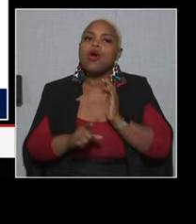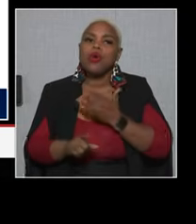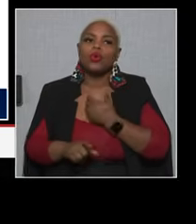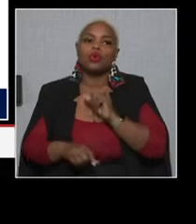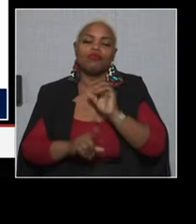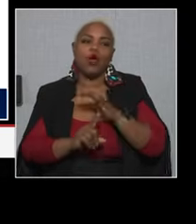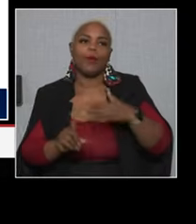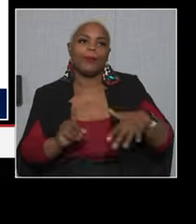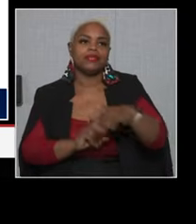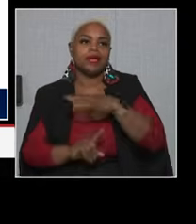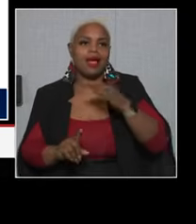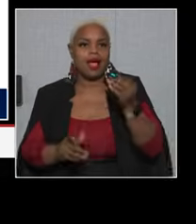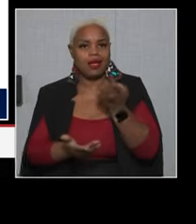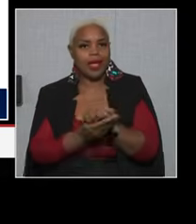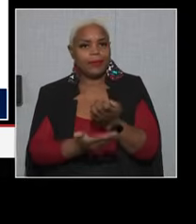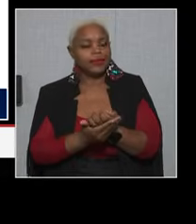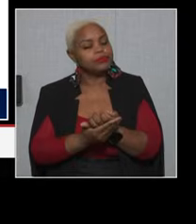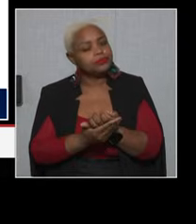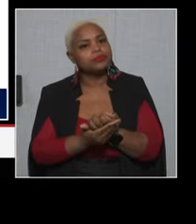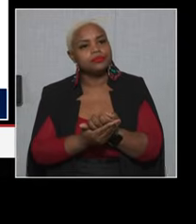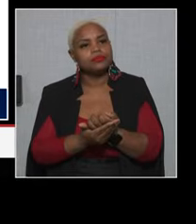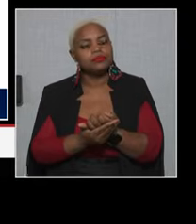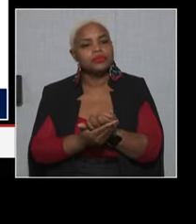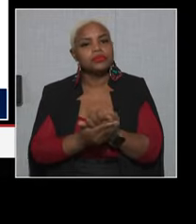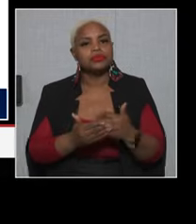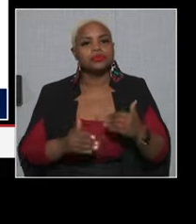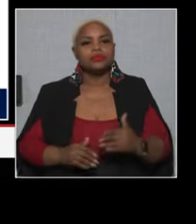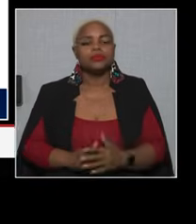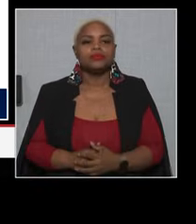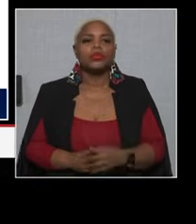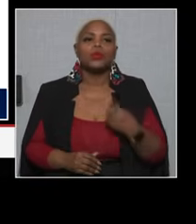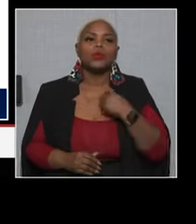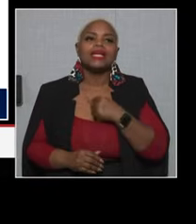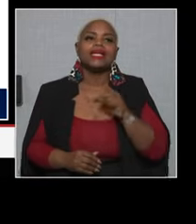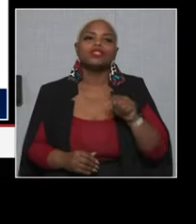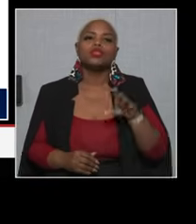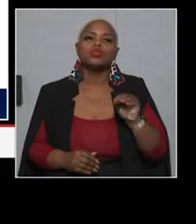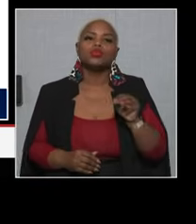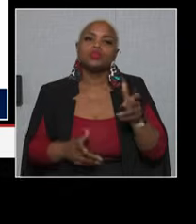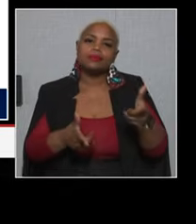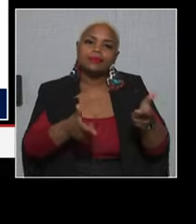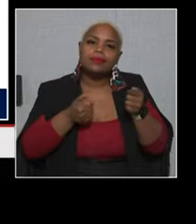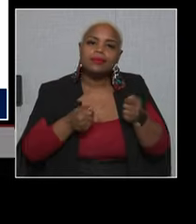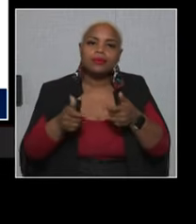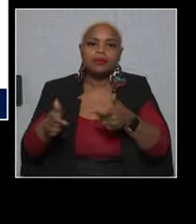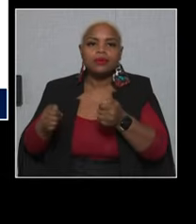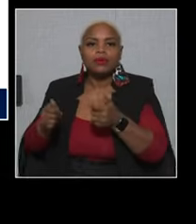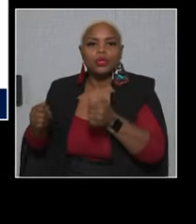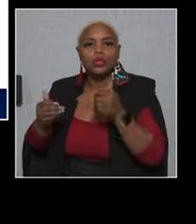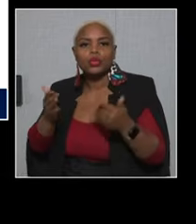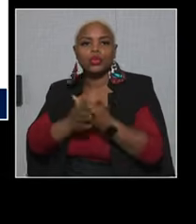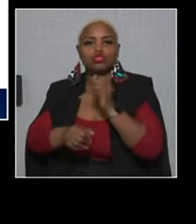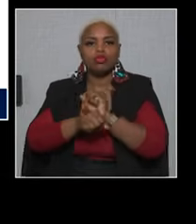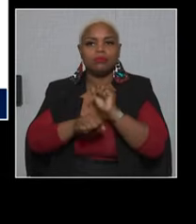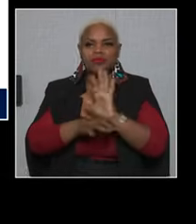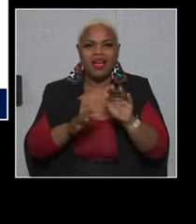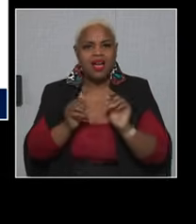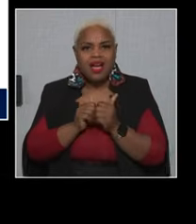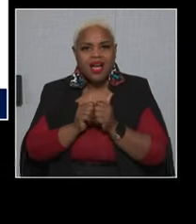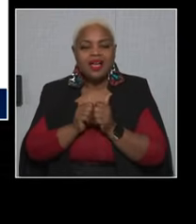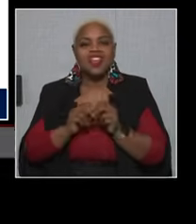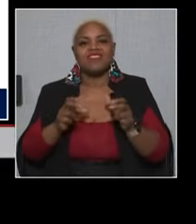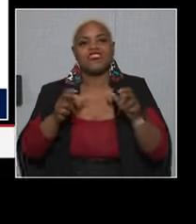our job base through diversification means by investing in technology, and I'll talk a little bit more about that later, Mayor.